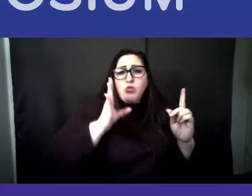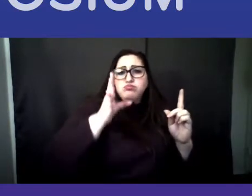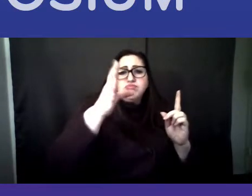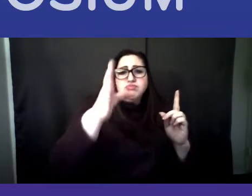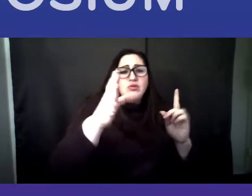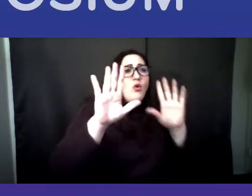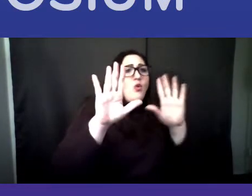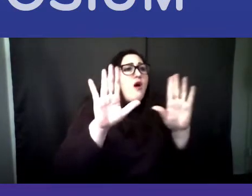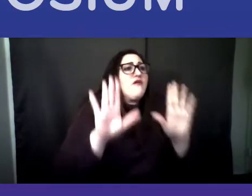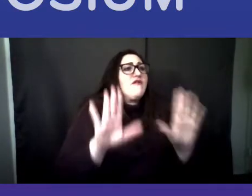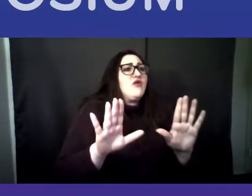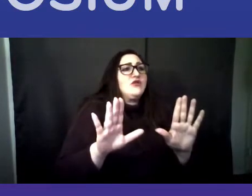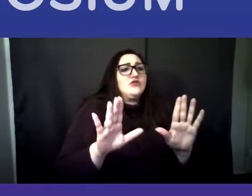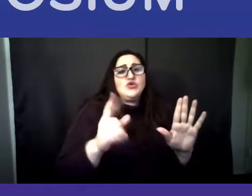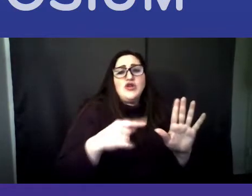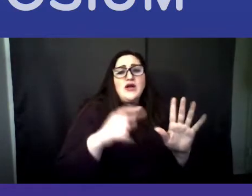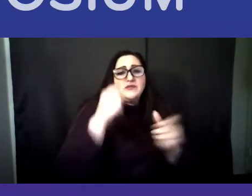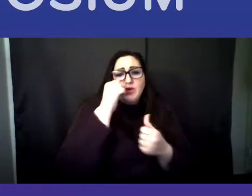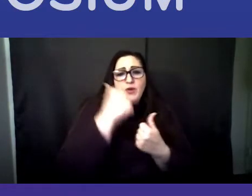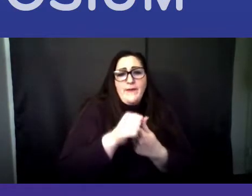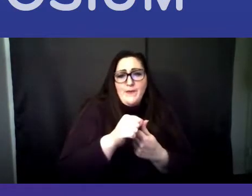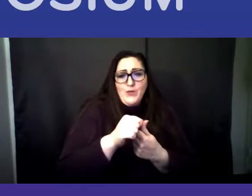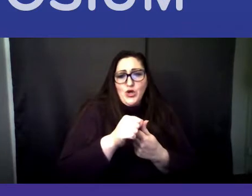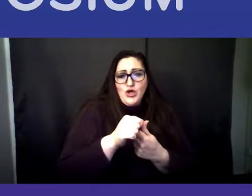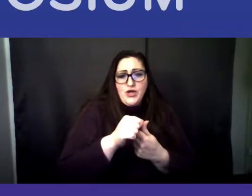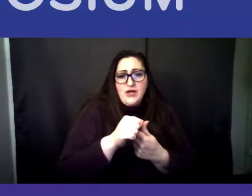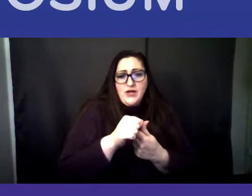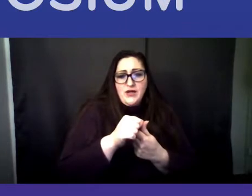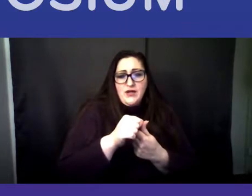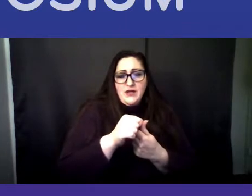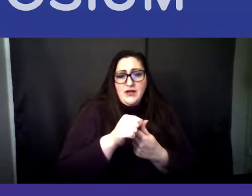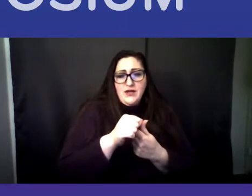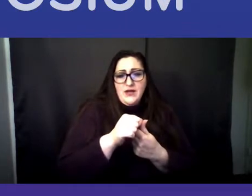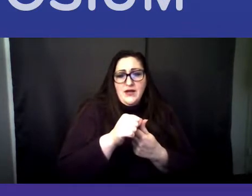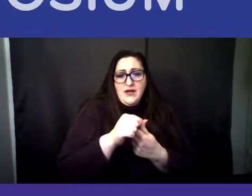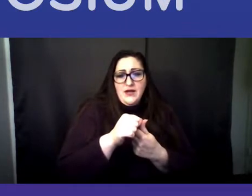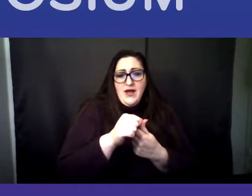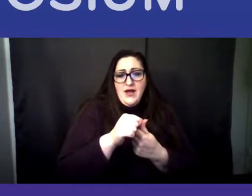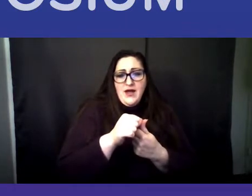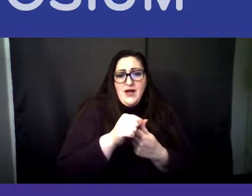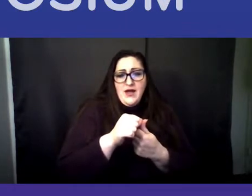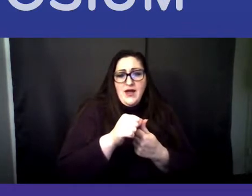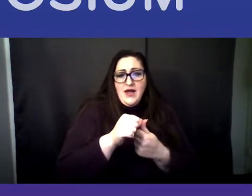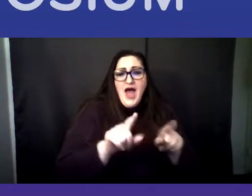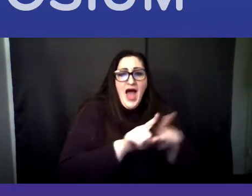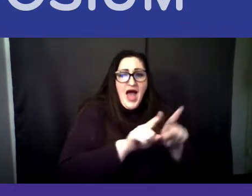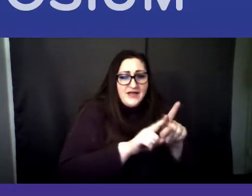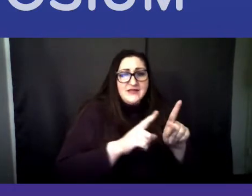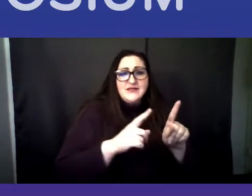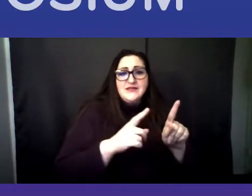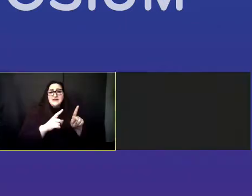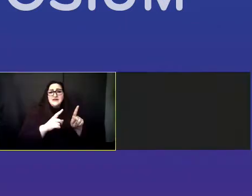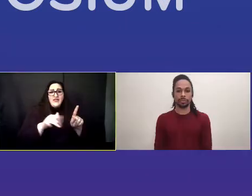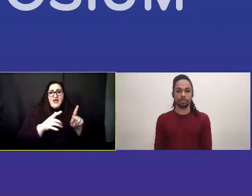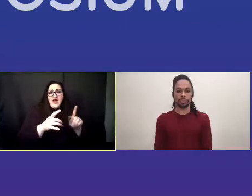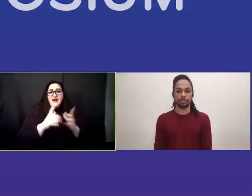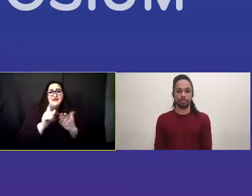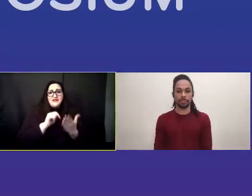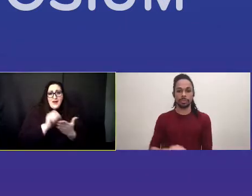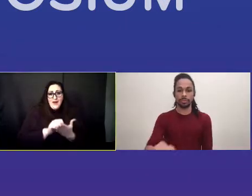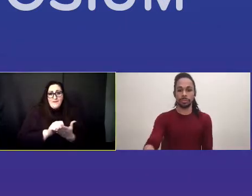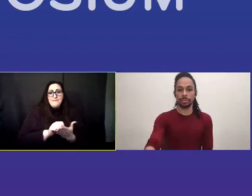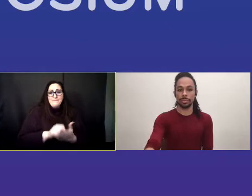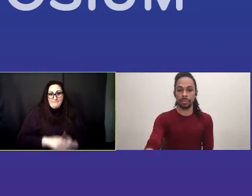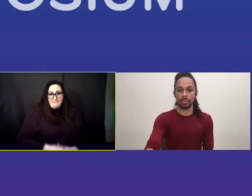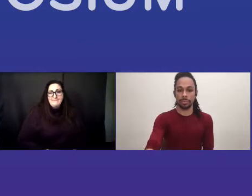just be remembered, as the Renaissance time, the COVID time